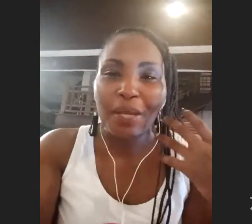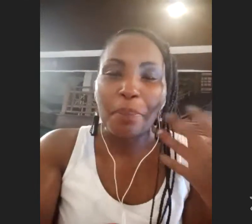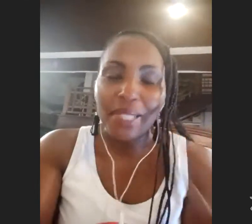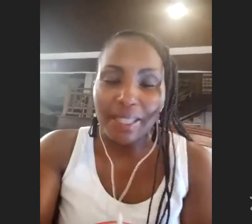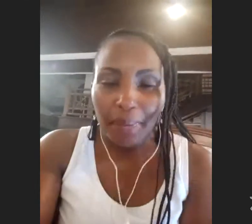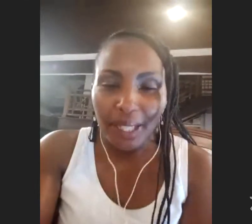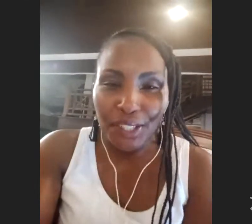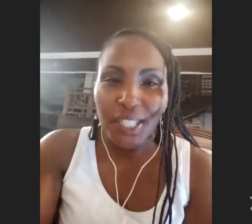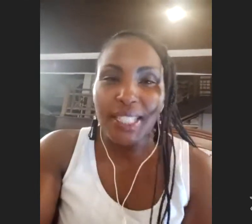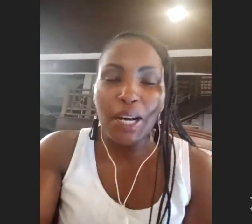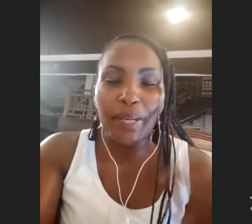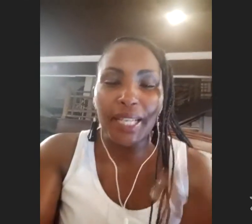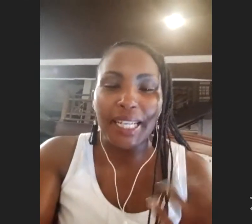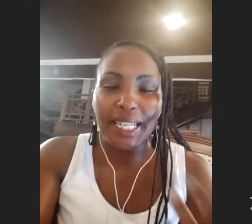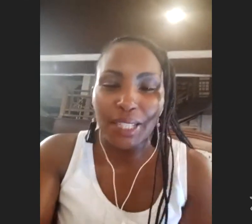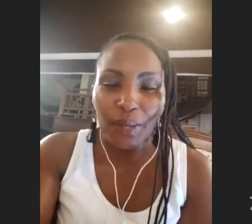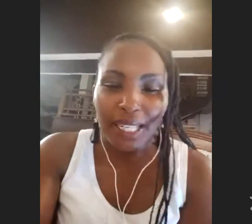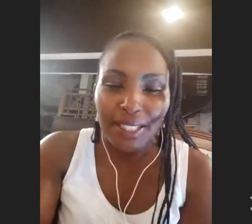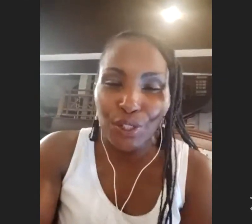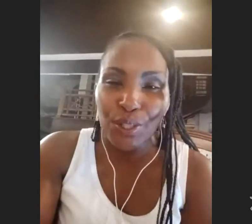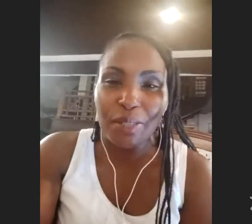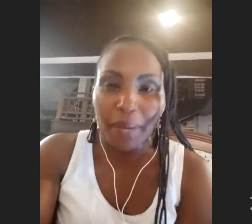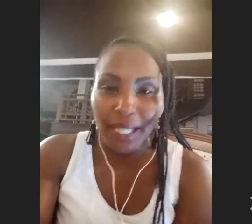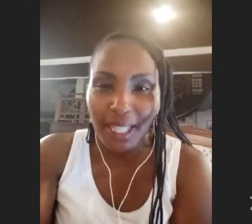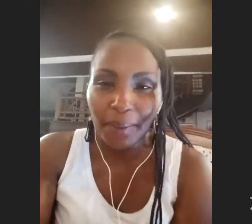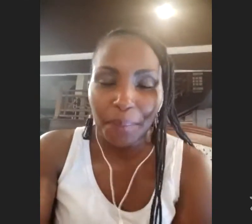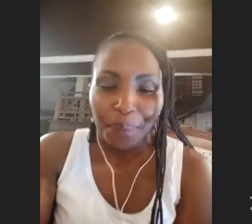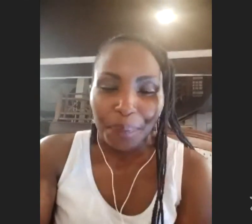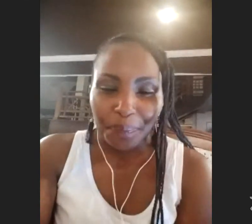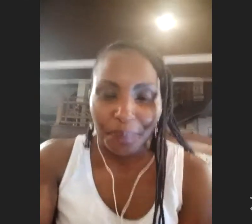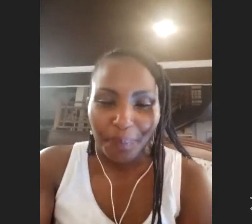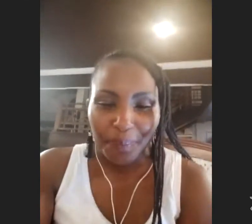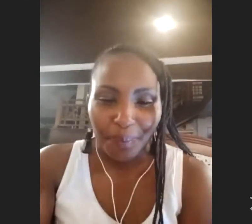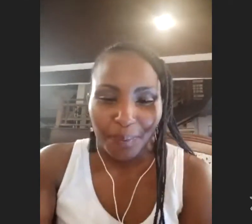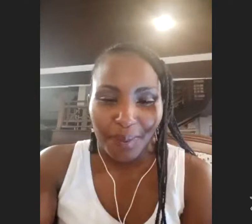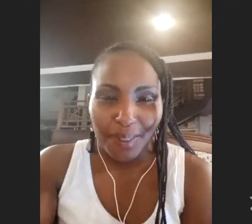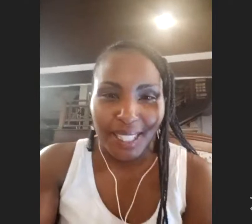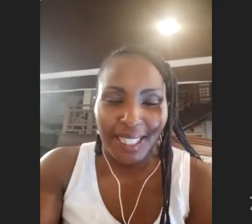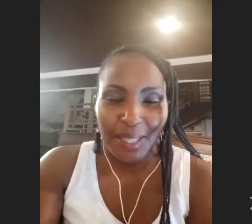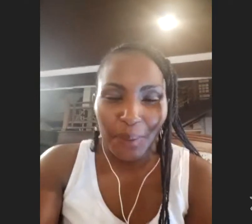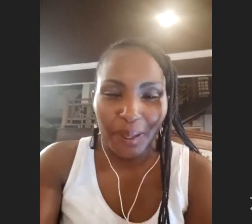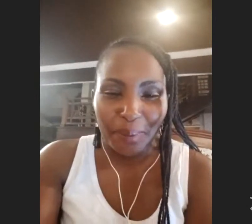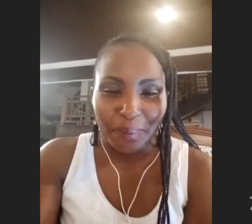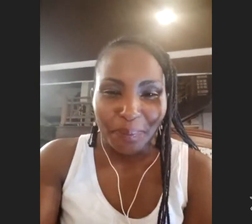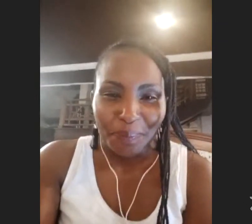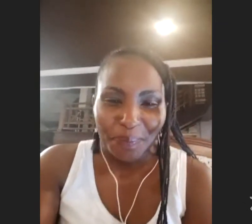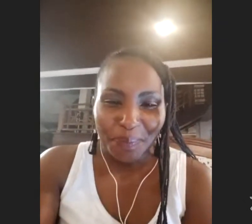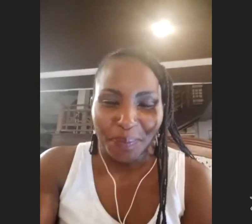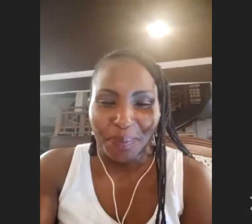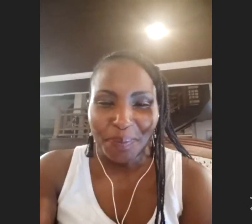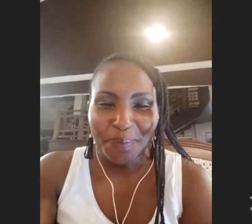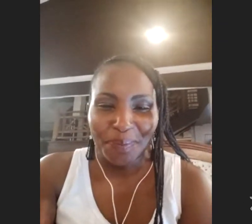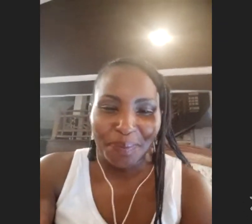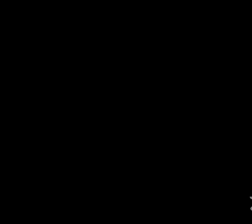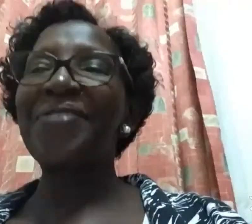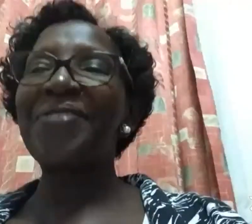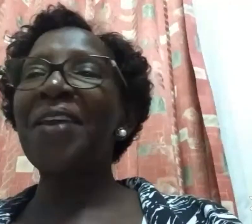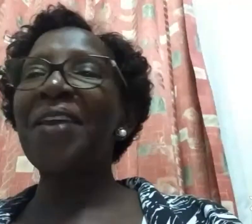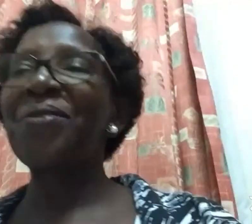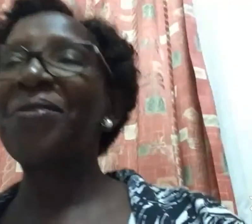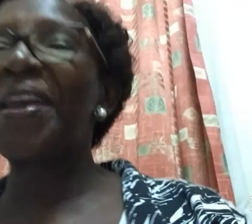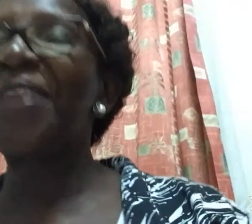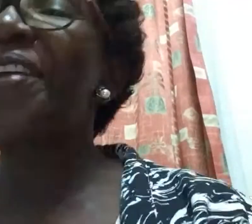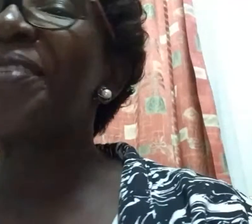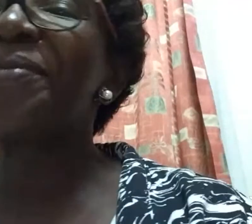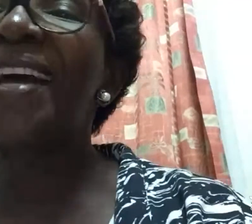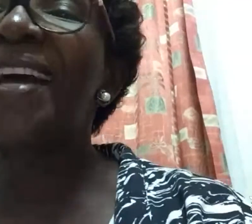become better managers, how we can lead organizations better. Take it away. Oh, thank